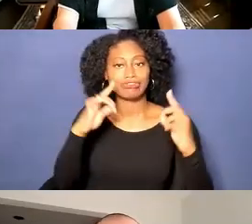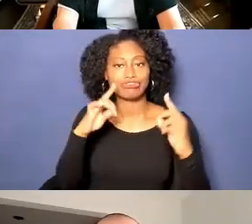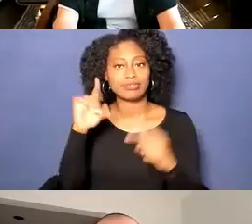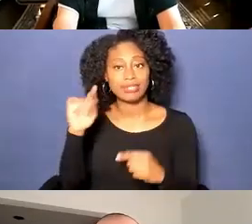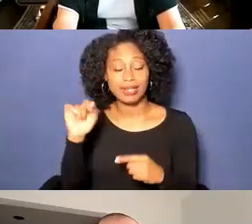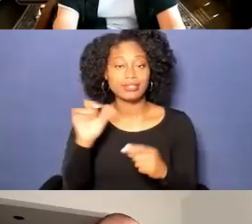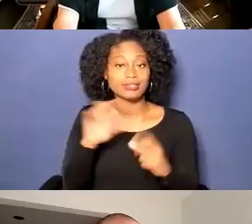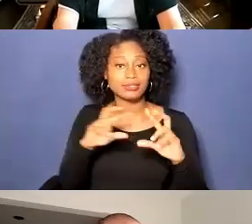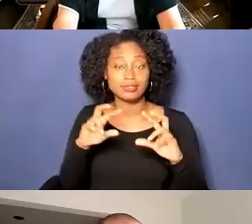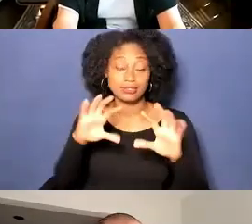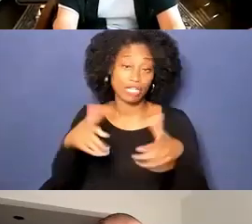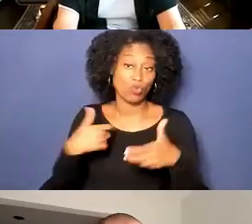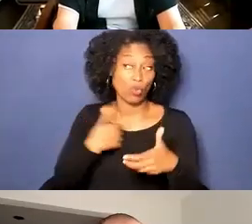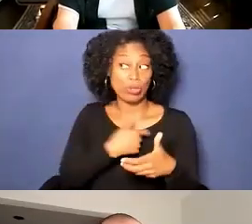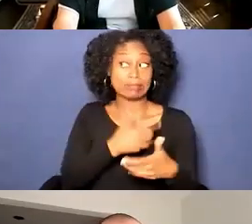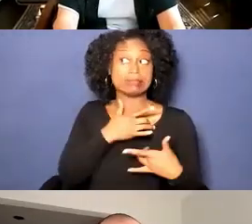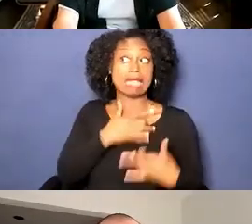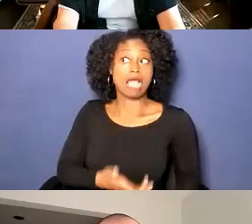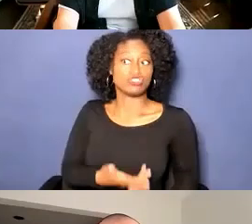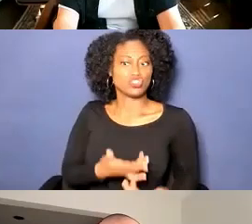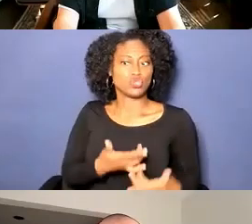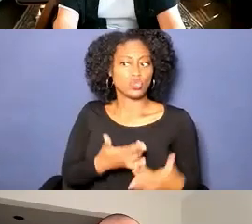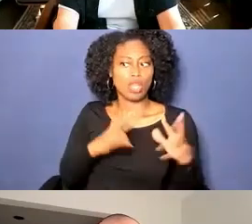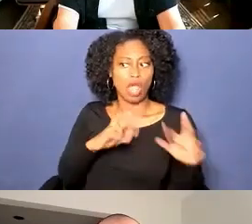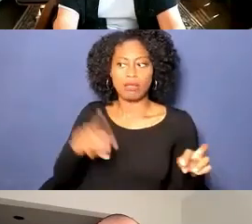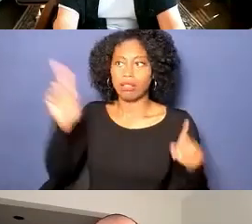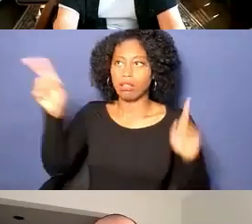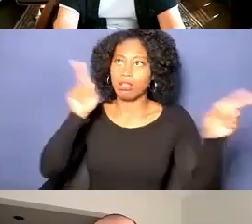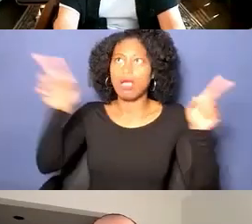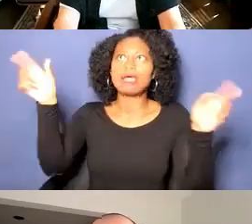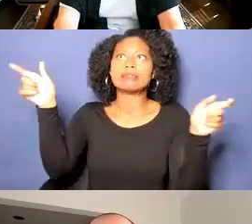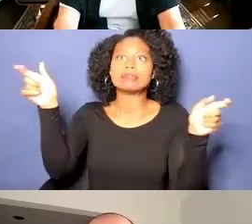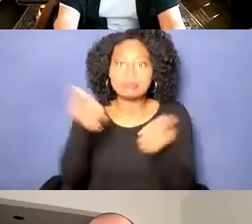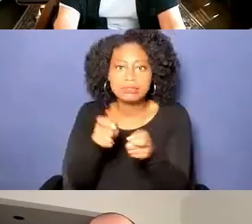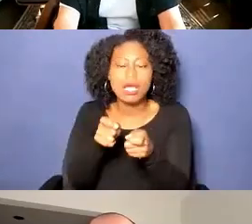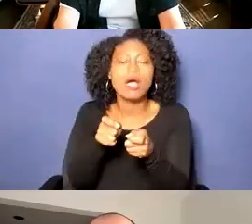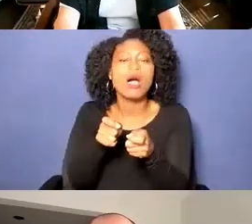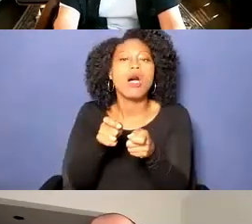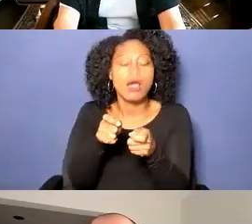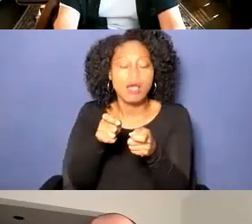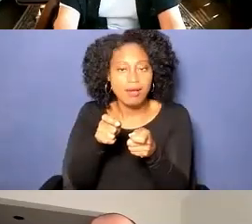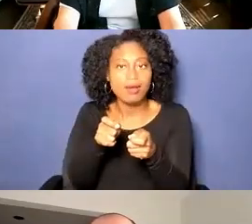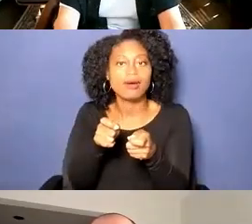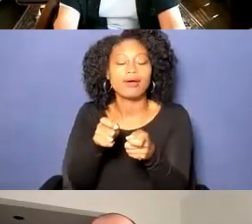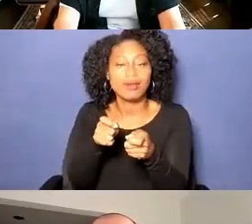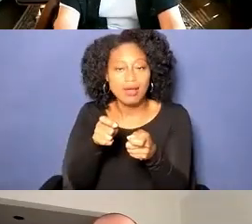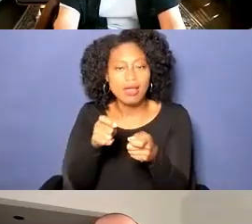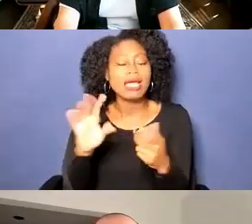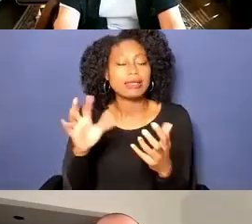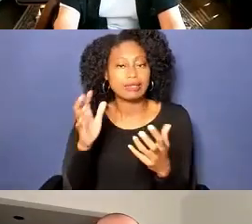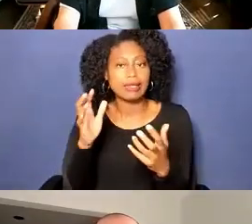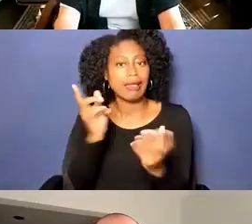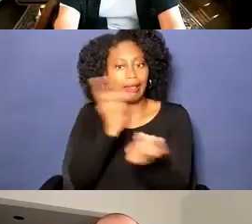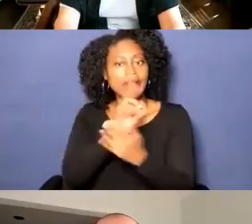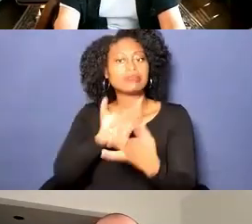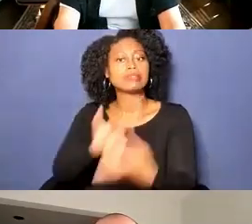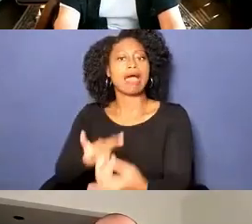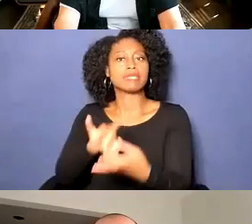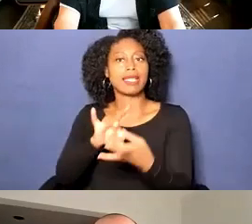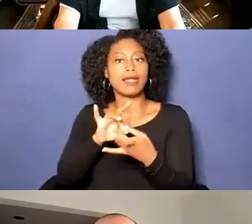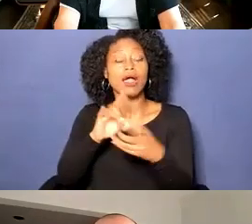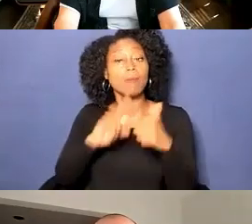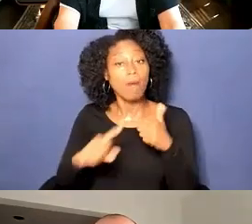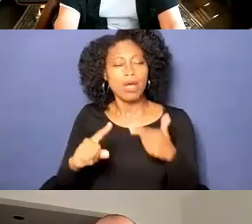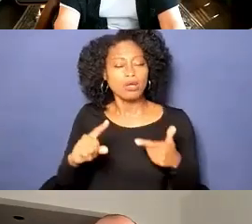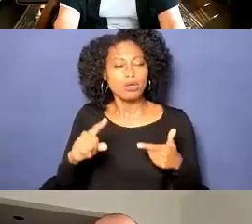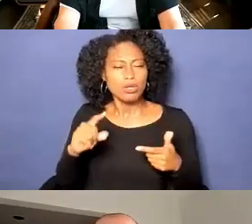look at. So school organization, these are things like how schools are organized, what